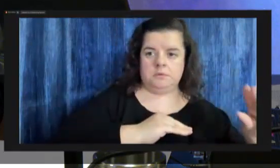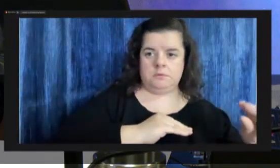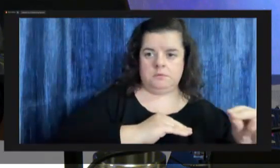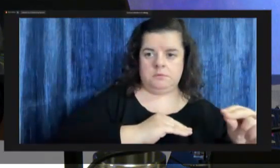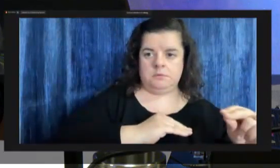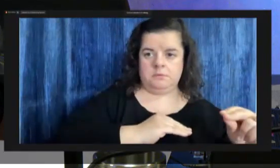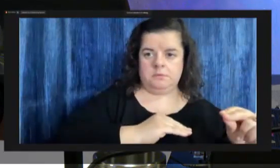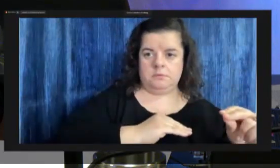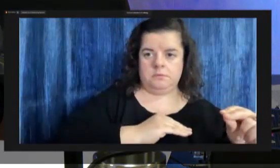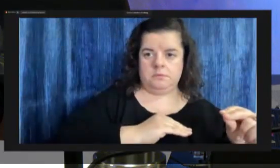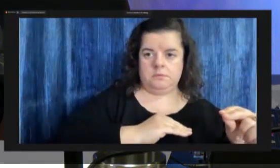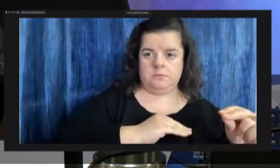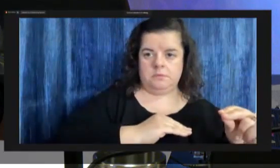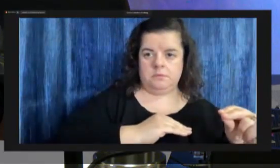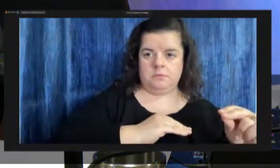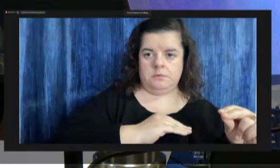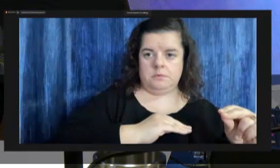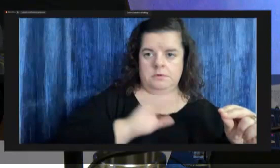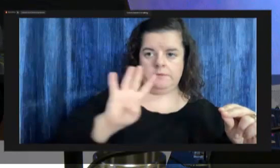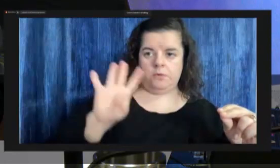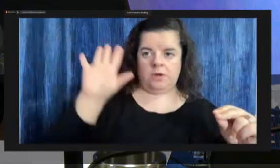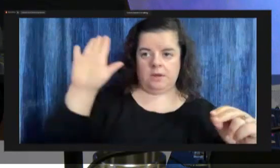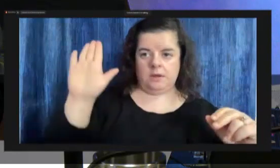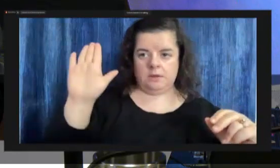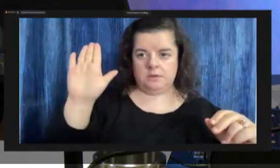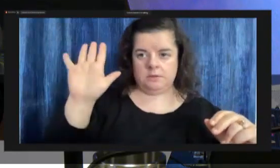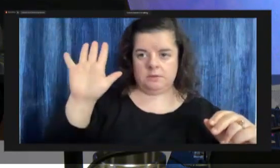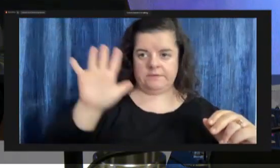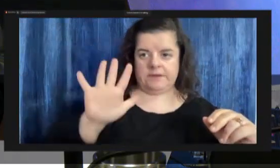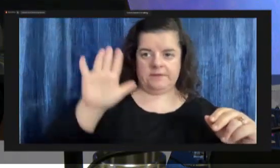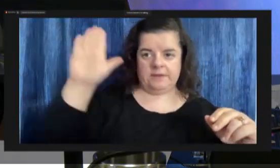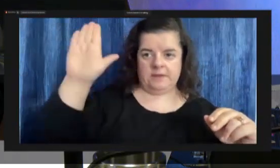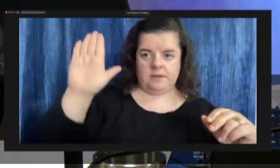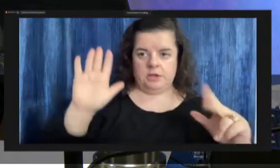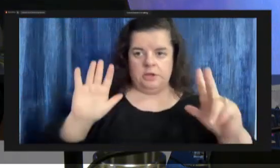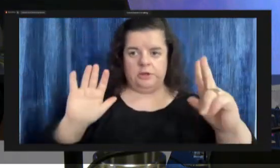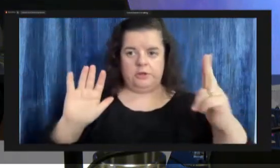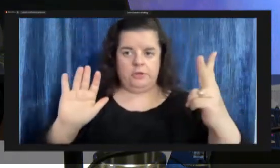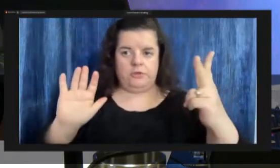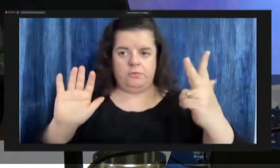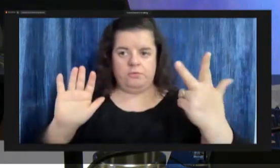Four aye. Aye. Five ayes, three in opposition.